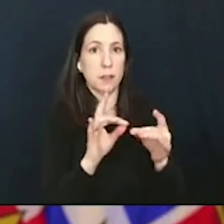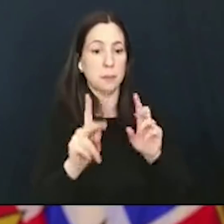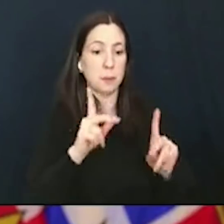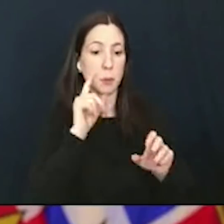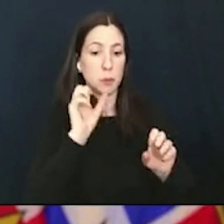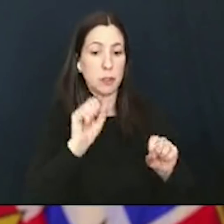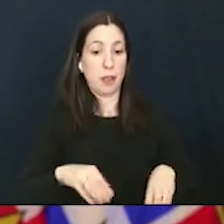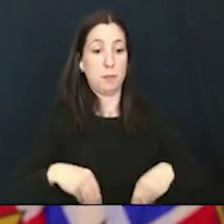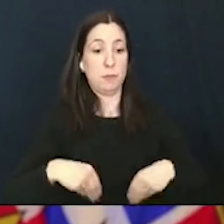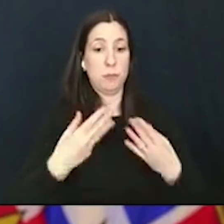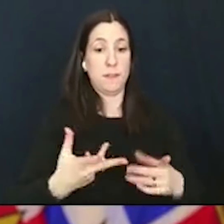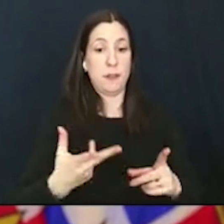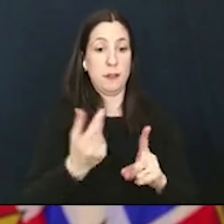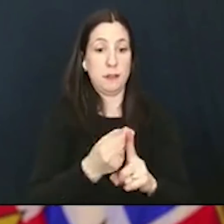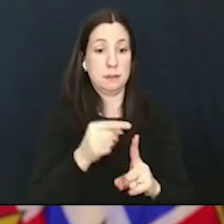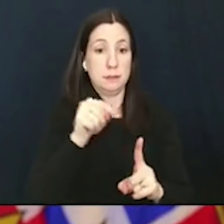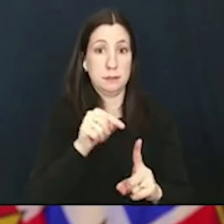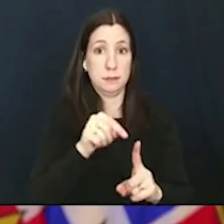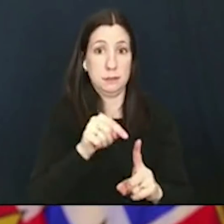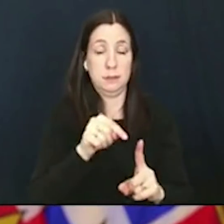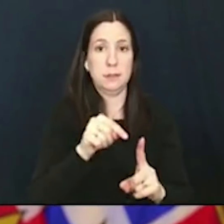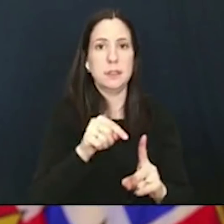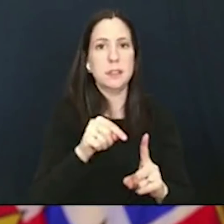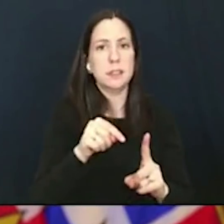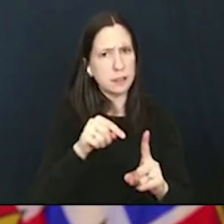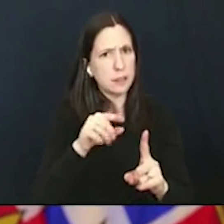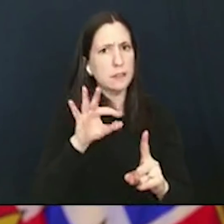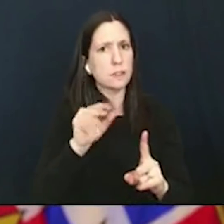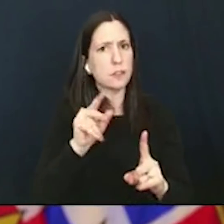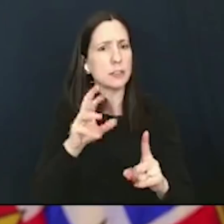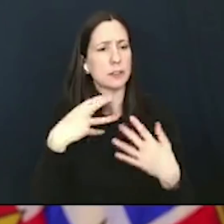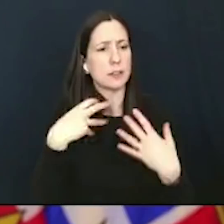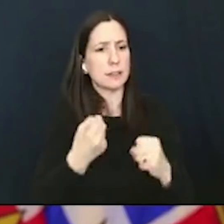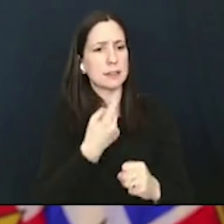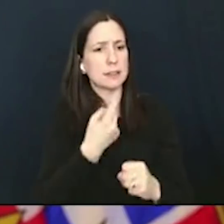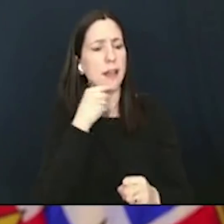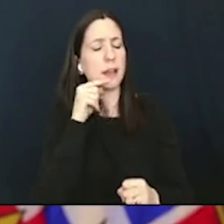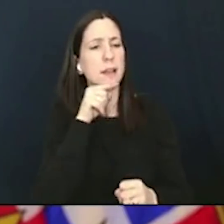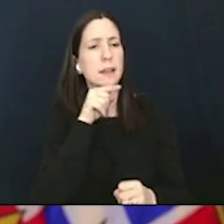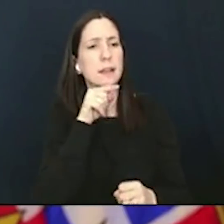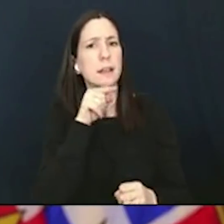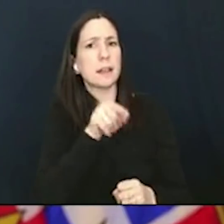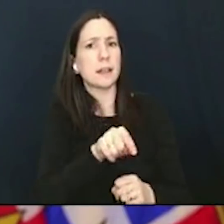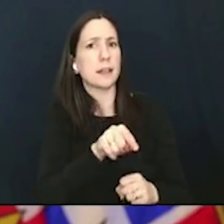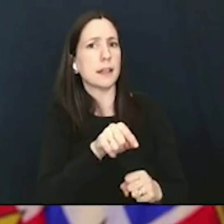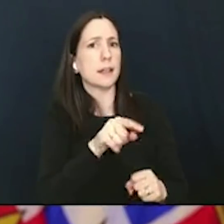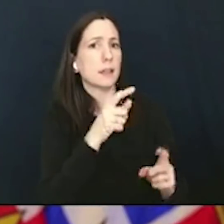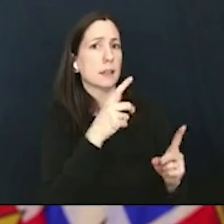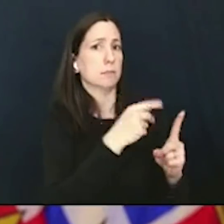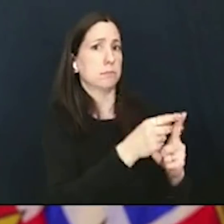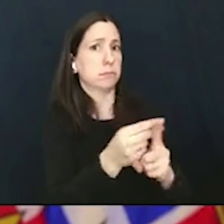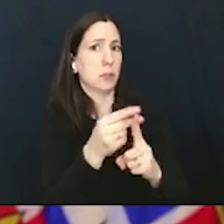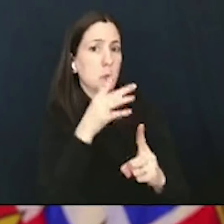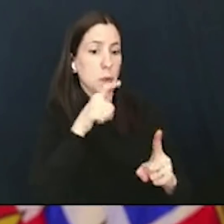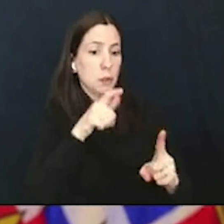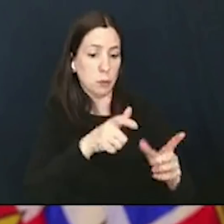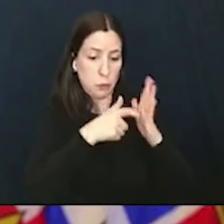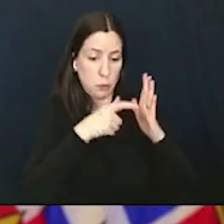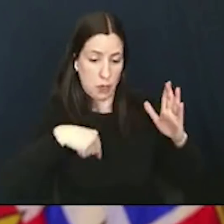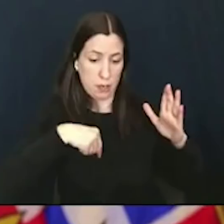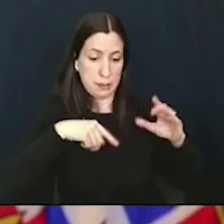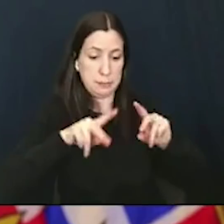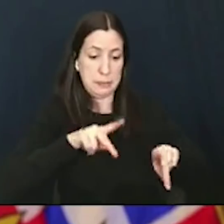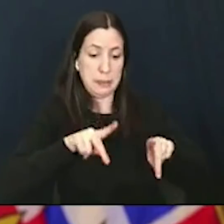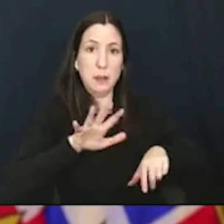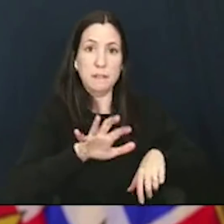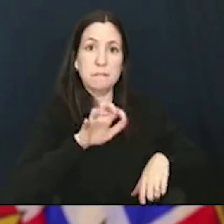immunizers. Fraser Health is saying that at the peak, clinics will require as many